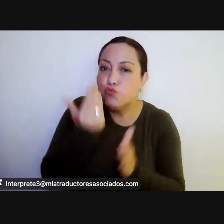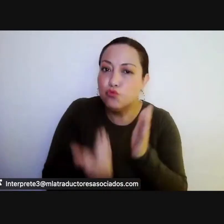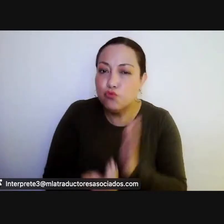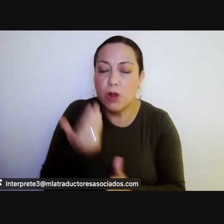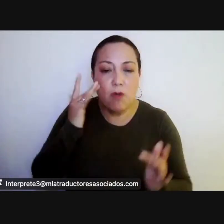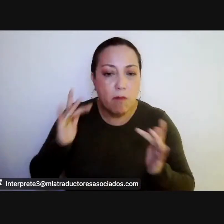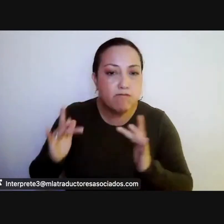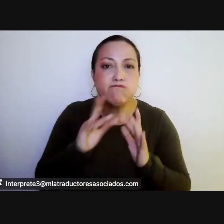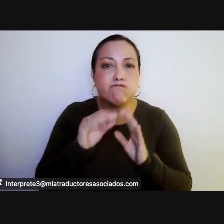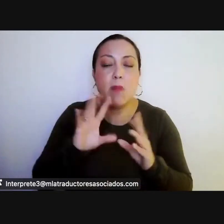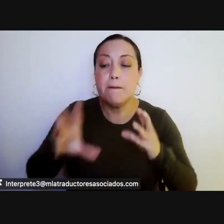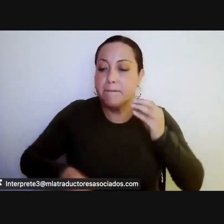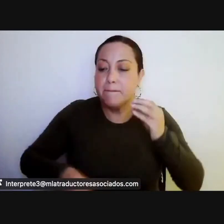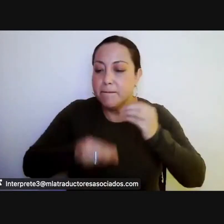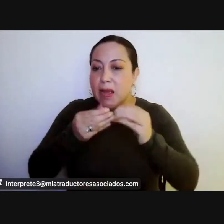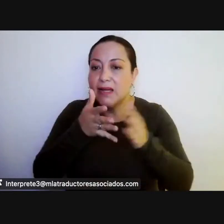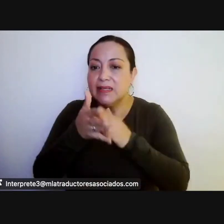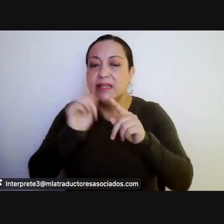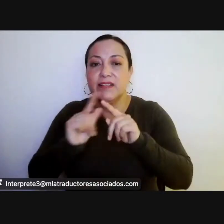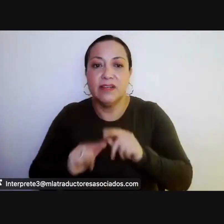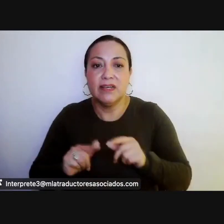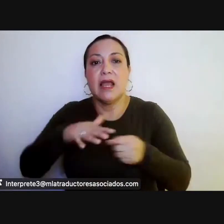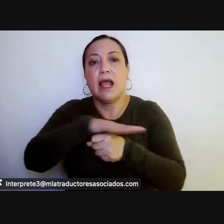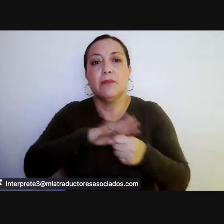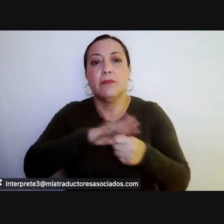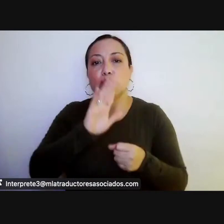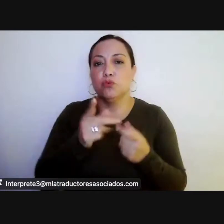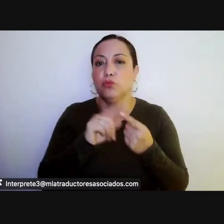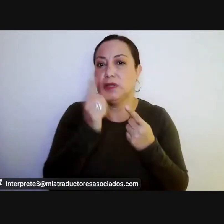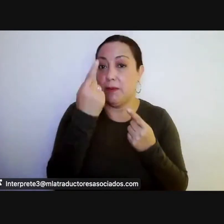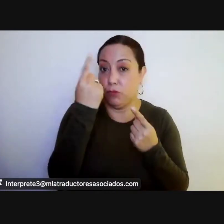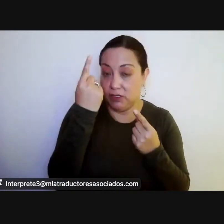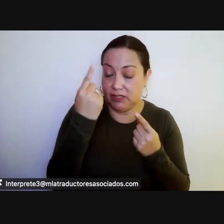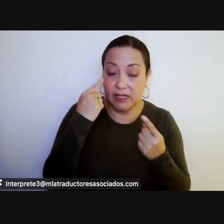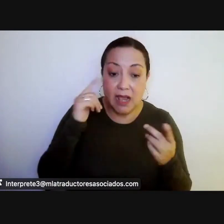are convergent and complementary within